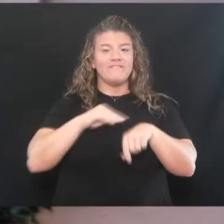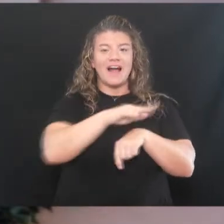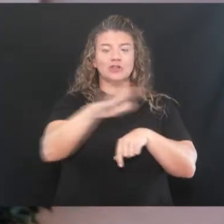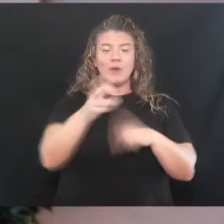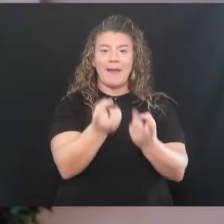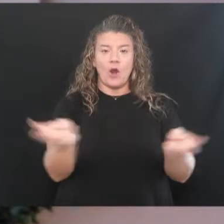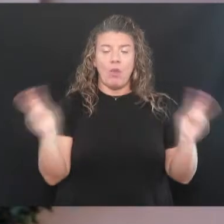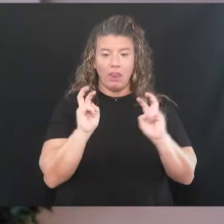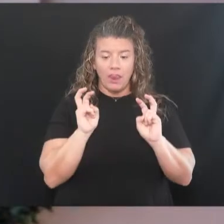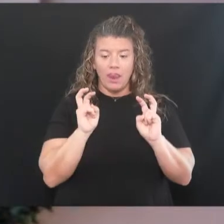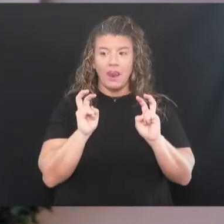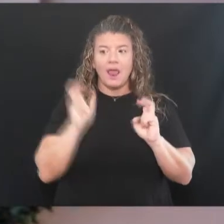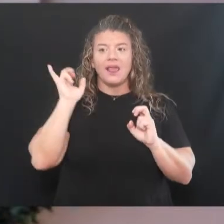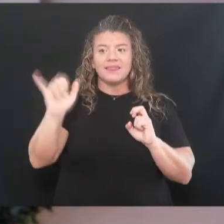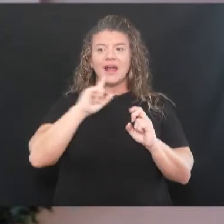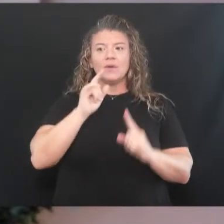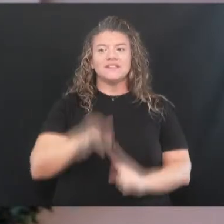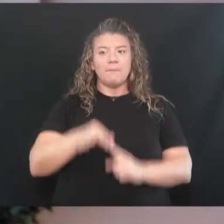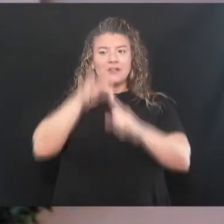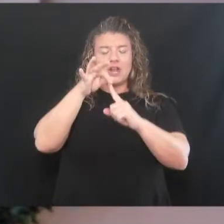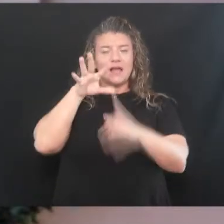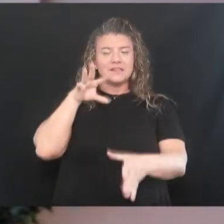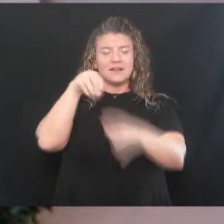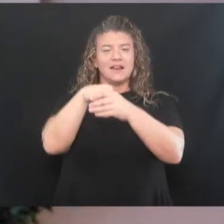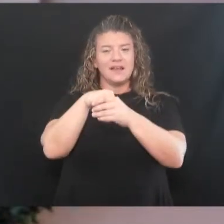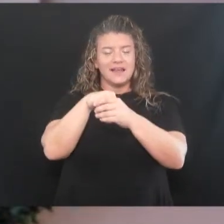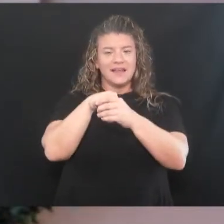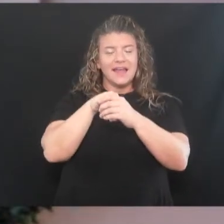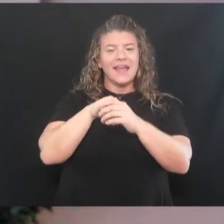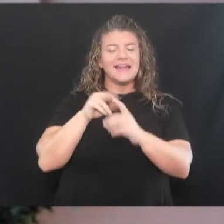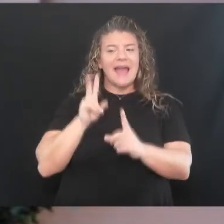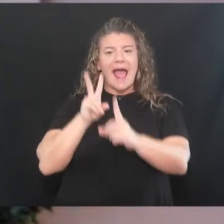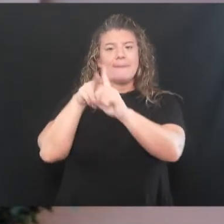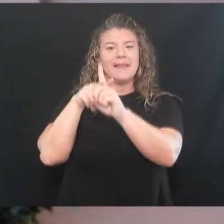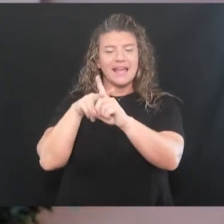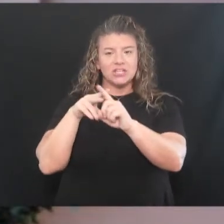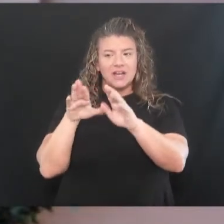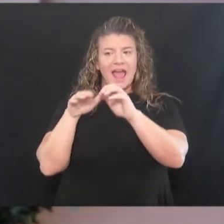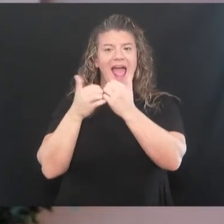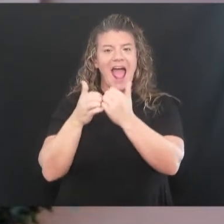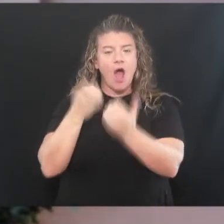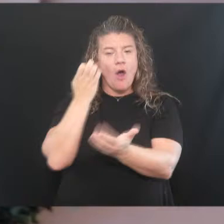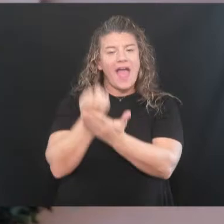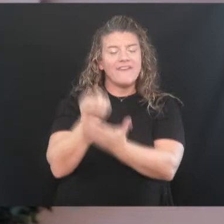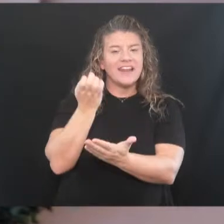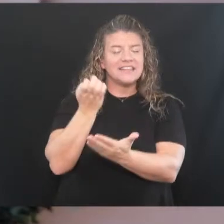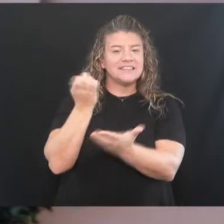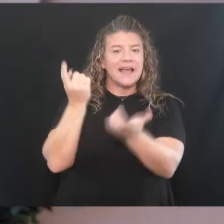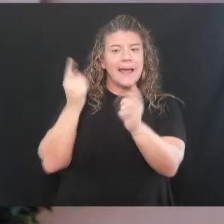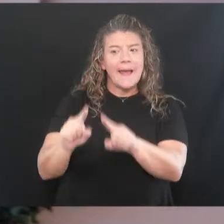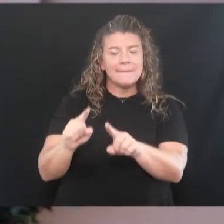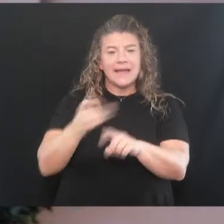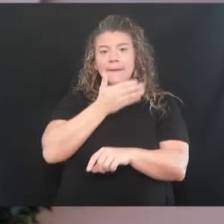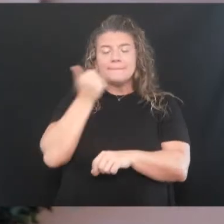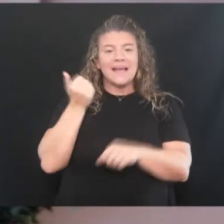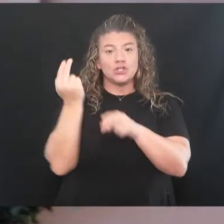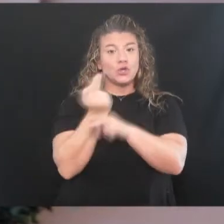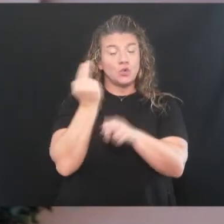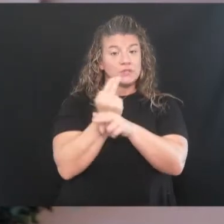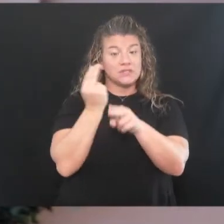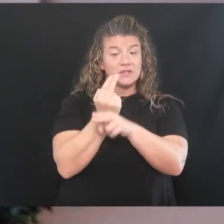panel that specializes in the application, what is the evidence, and what is the best use